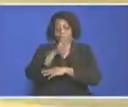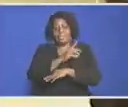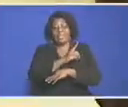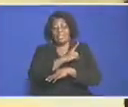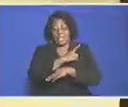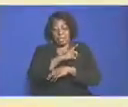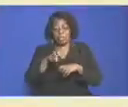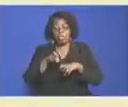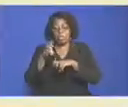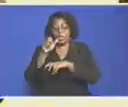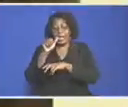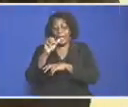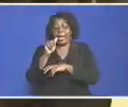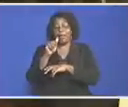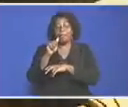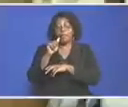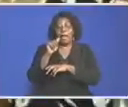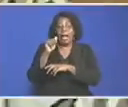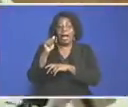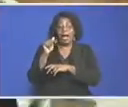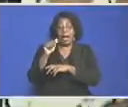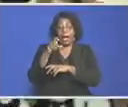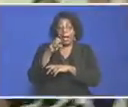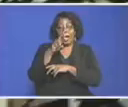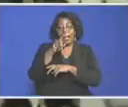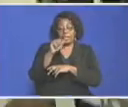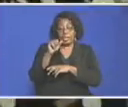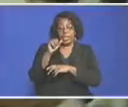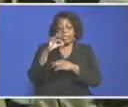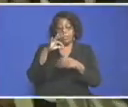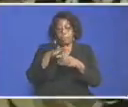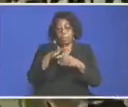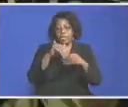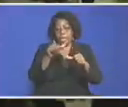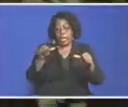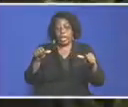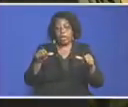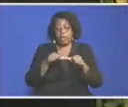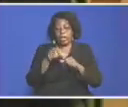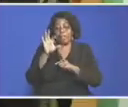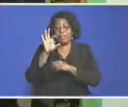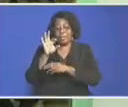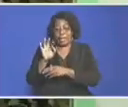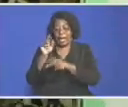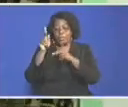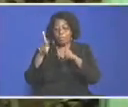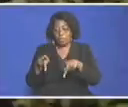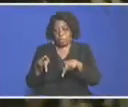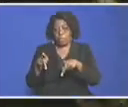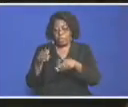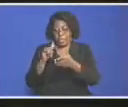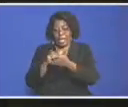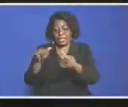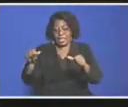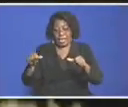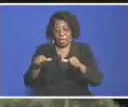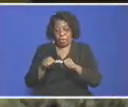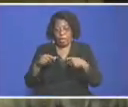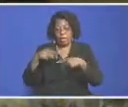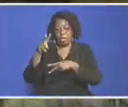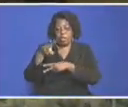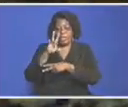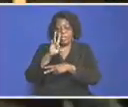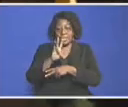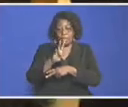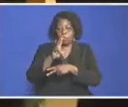toured the A.F. Adderley Junior High School polling center. The center has 9 candidates, and that being the case, 27 election agents